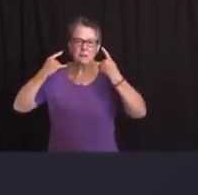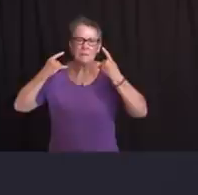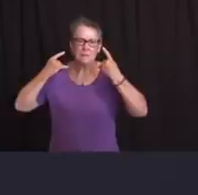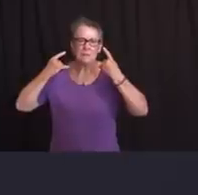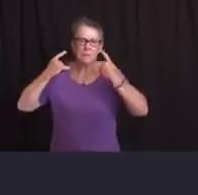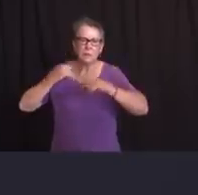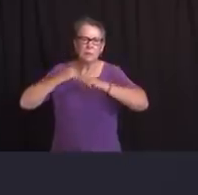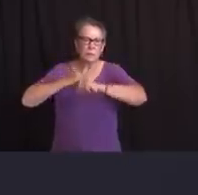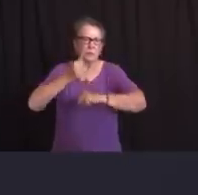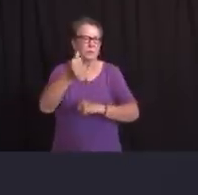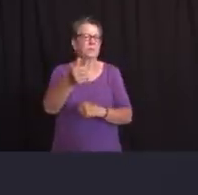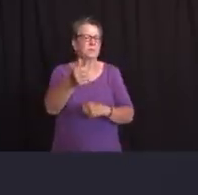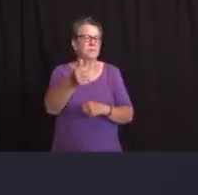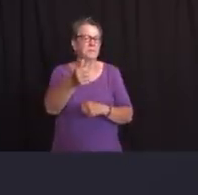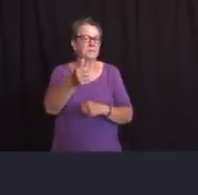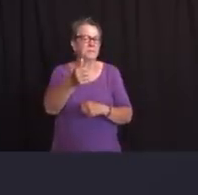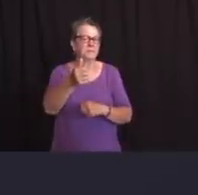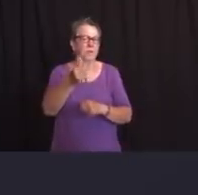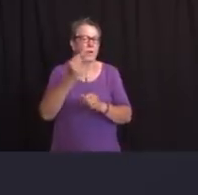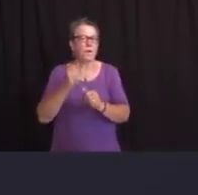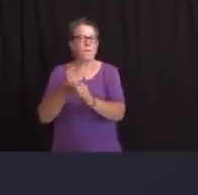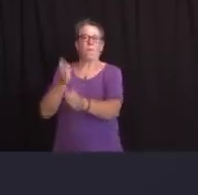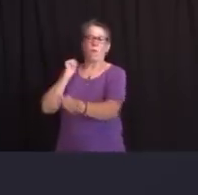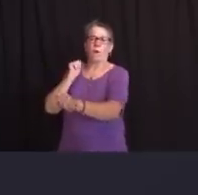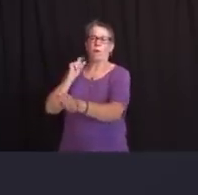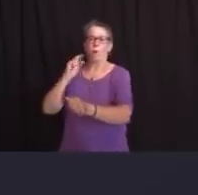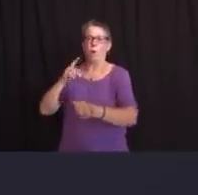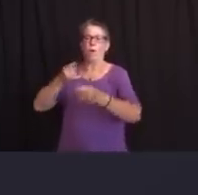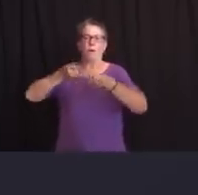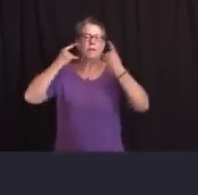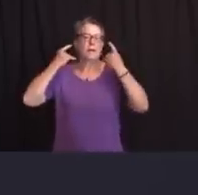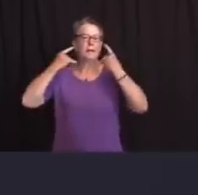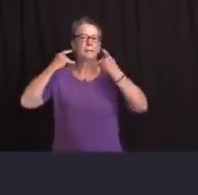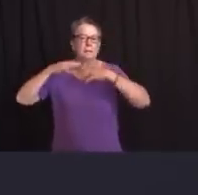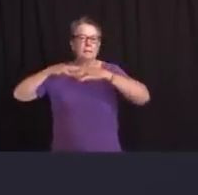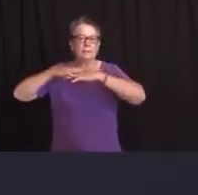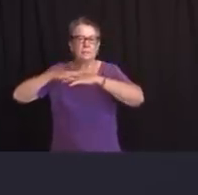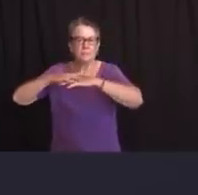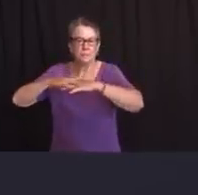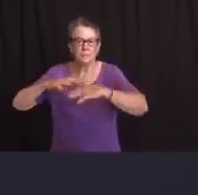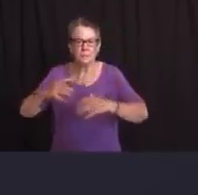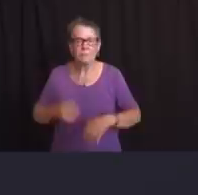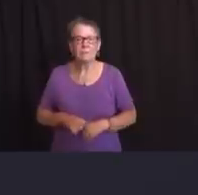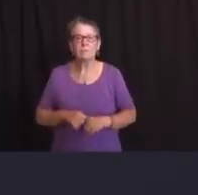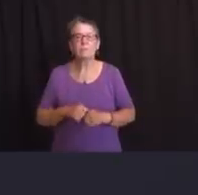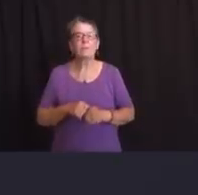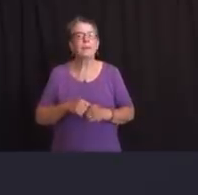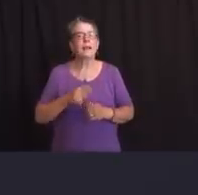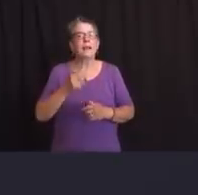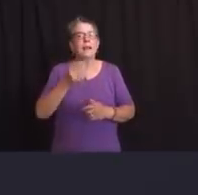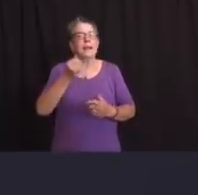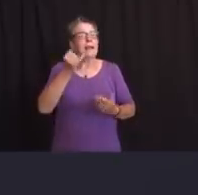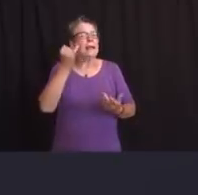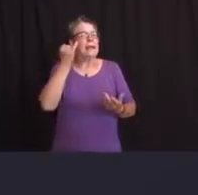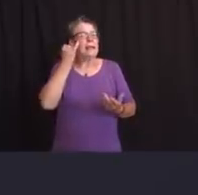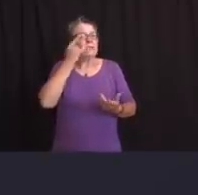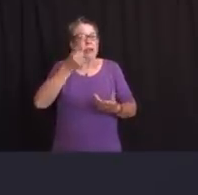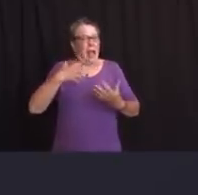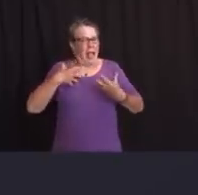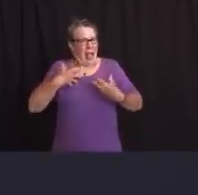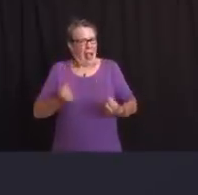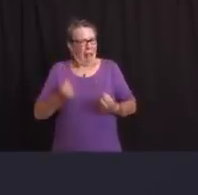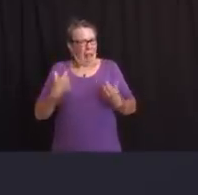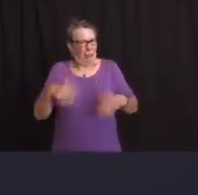particularly important when an individual is immunocompromised or at increased risk for severe disease.